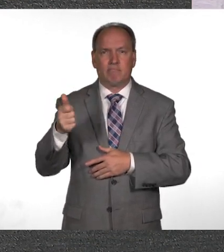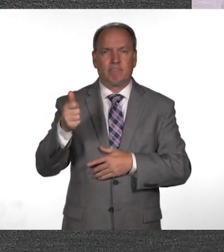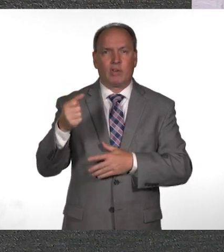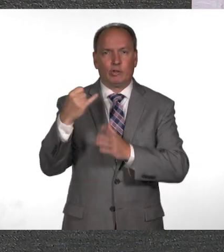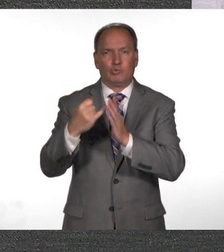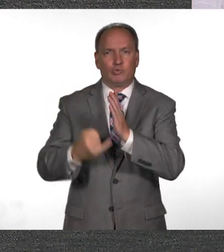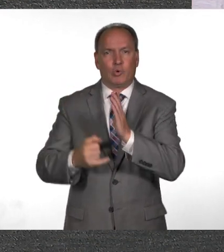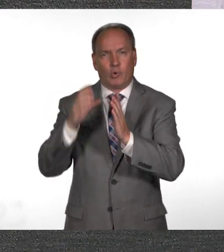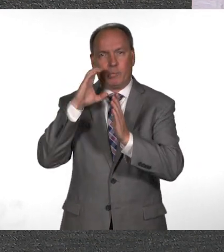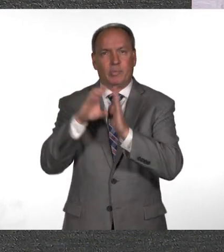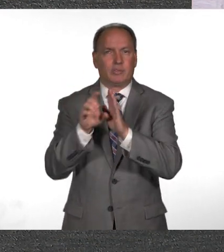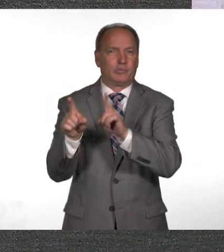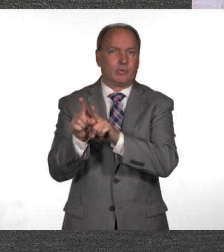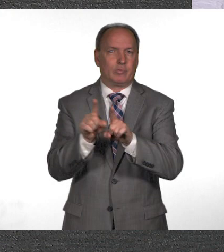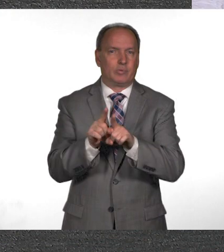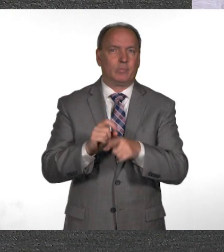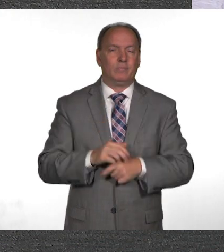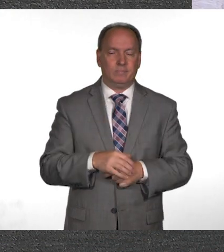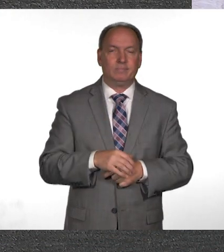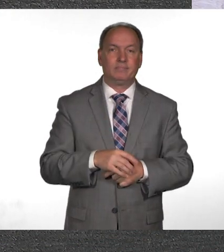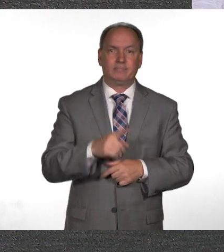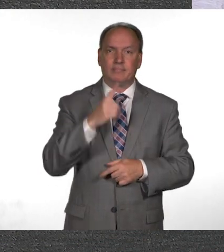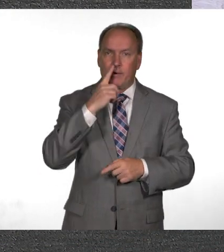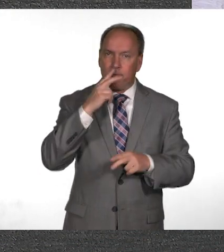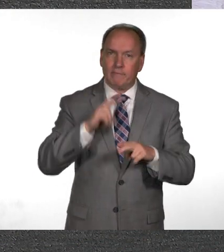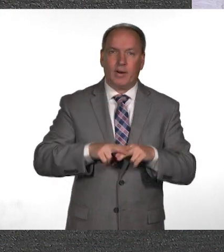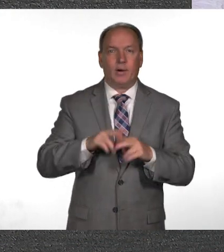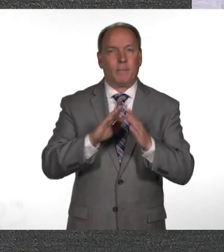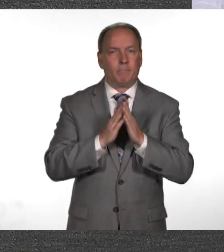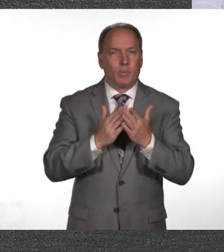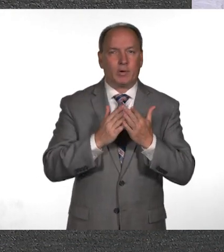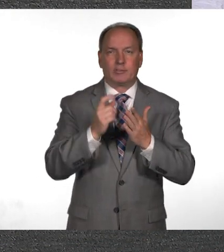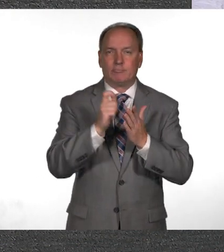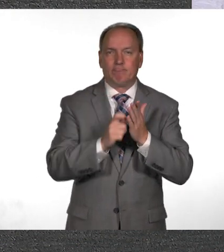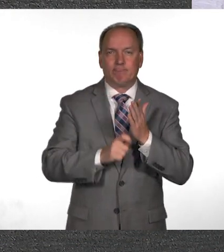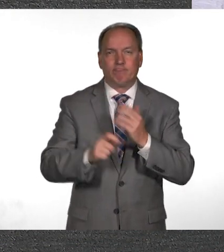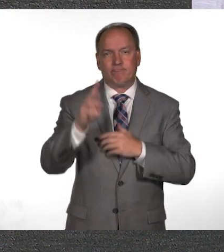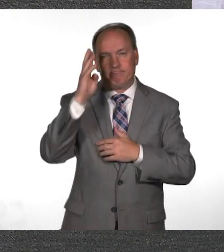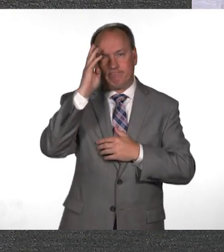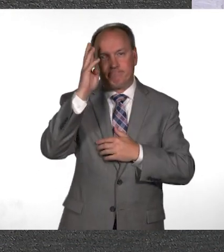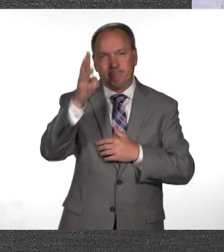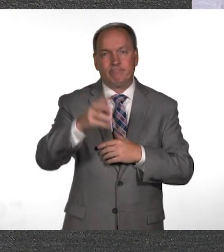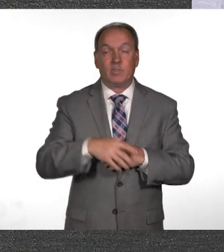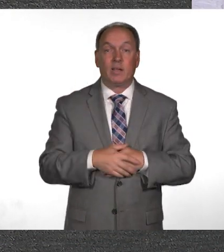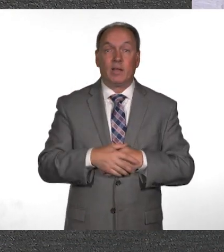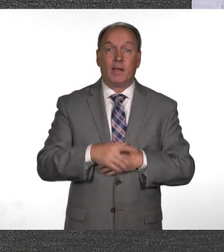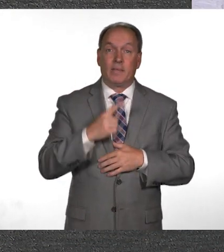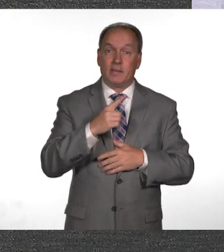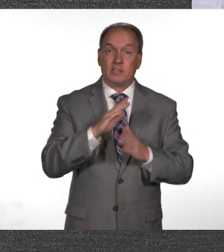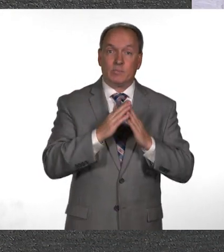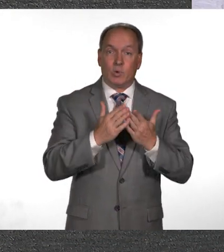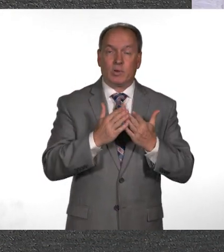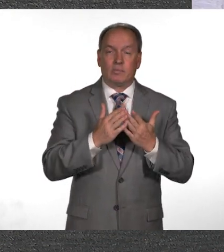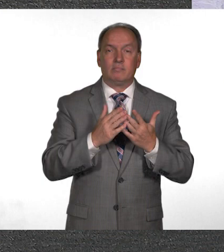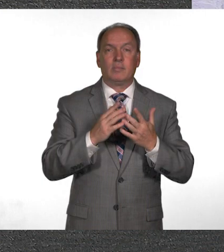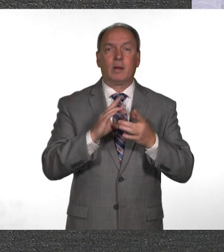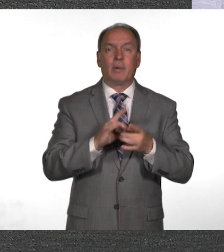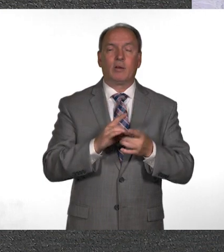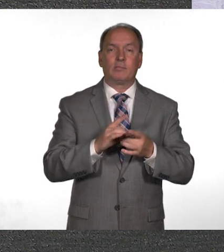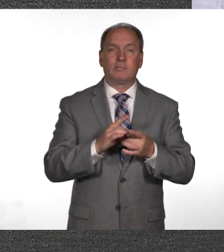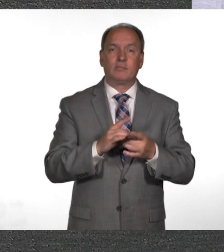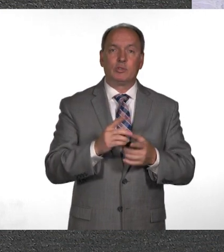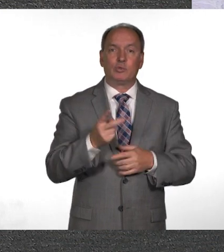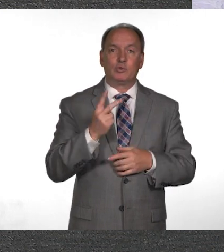and he writes really funny books. And this book is one in a series about two characters that are